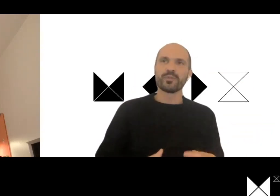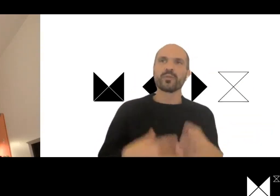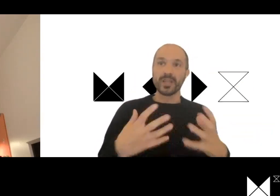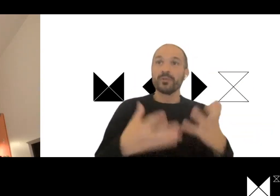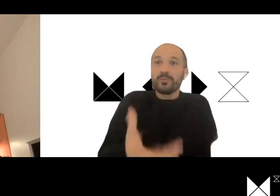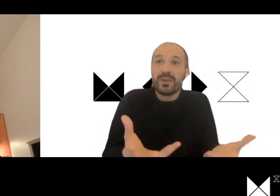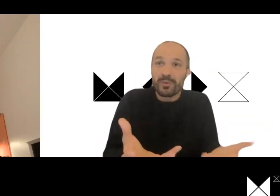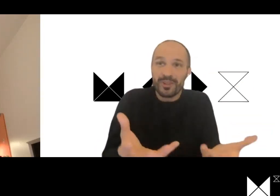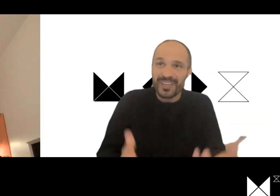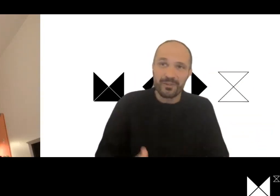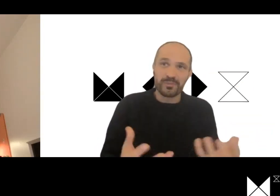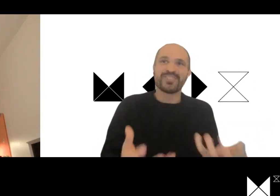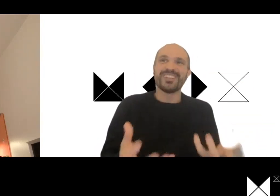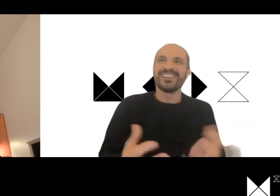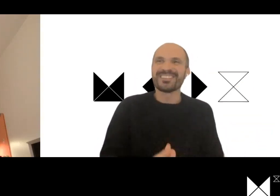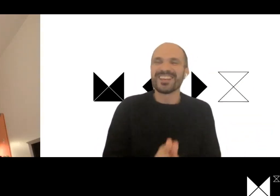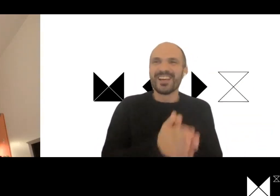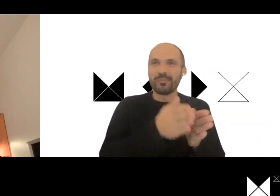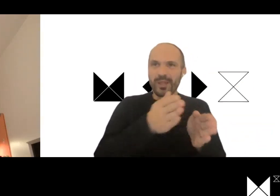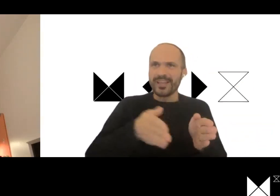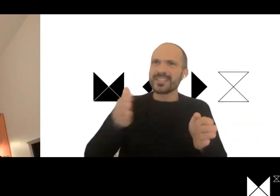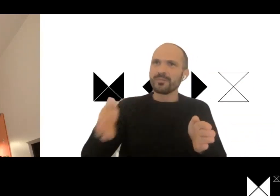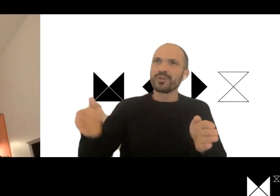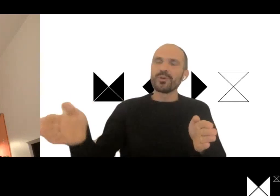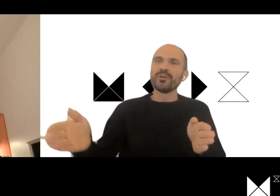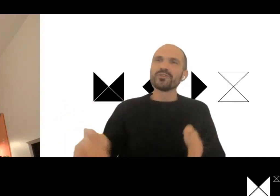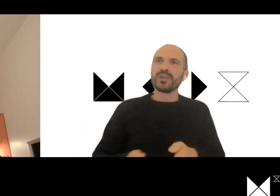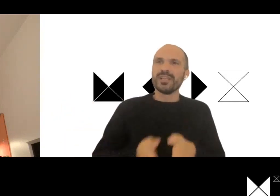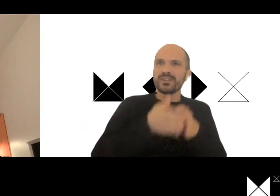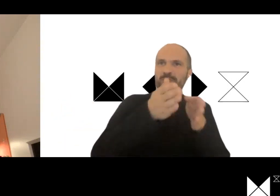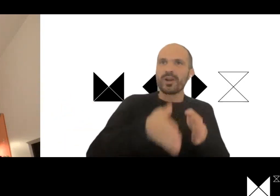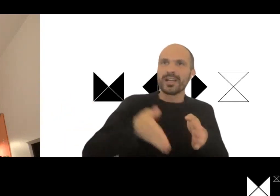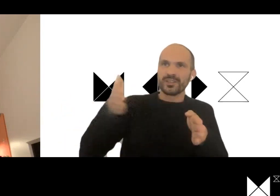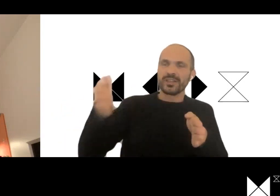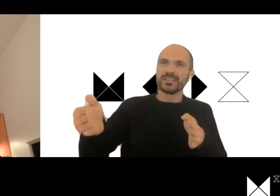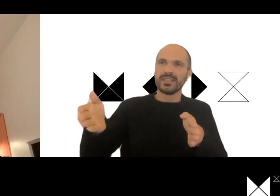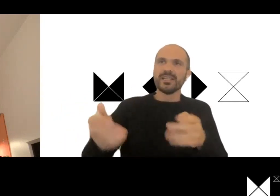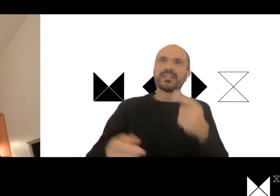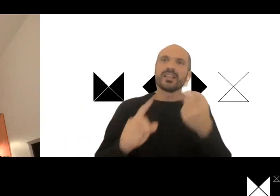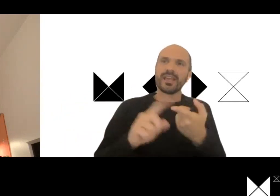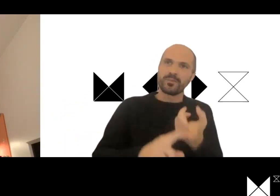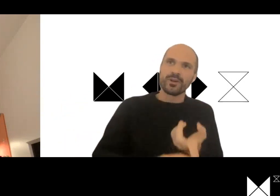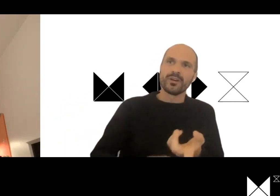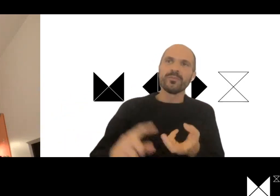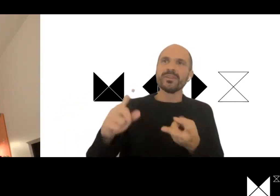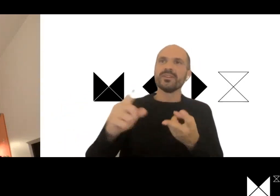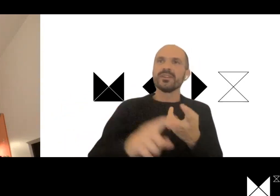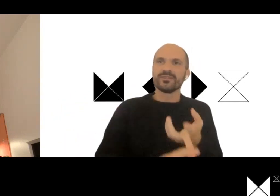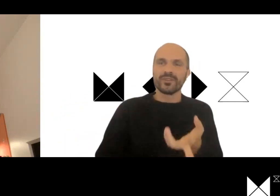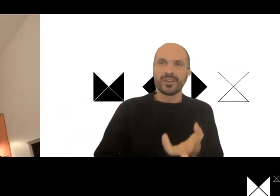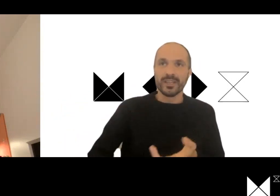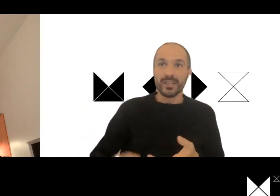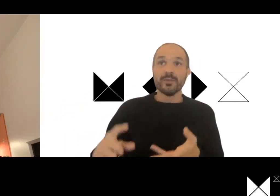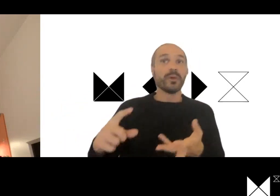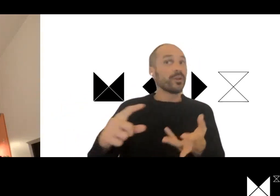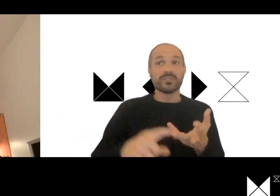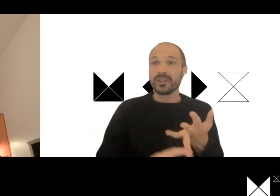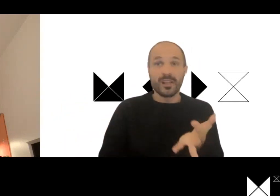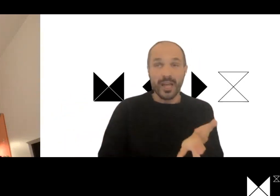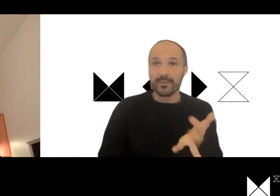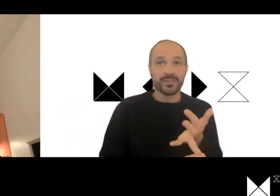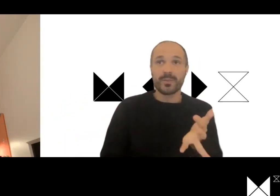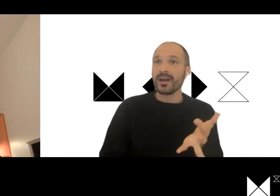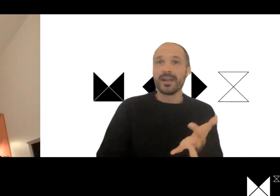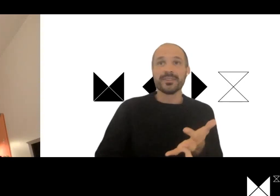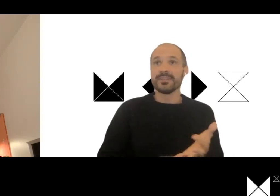developer working with people, not with machines, applied a similar approach where each project the labor, the delivery, but also